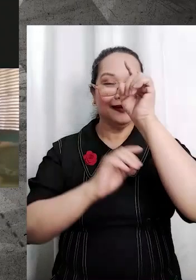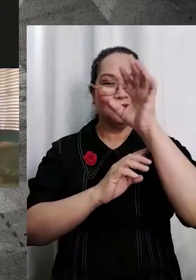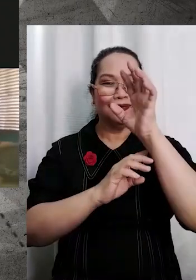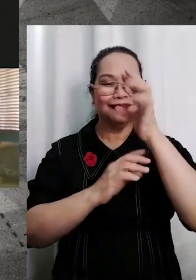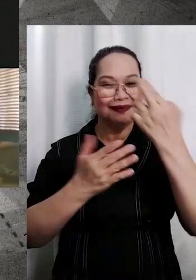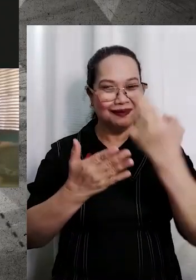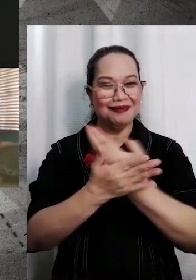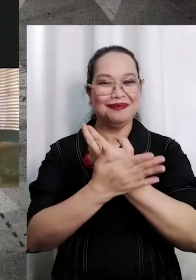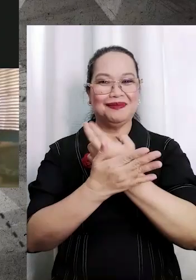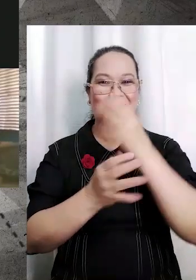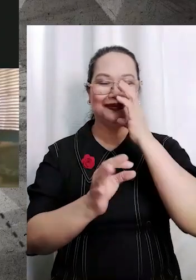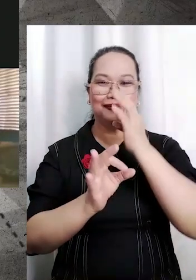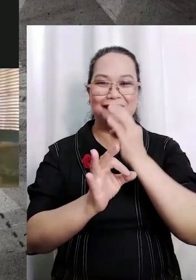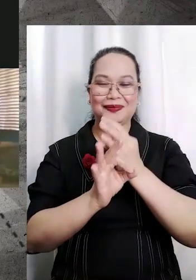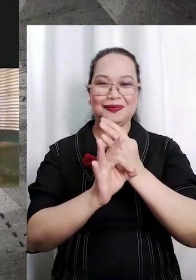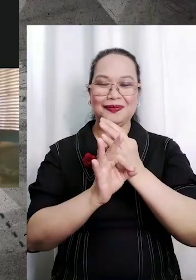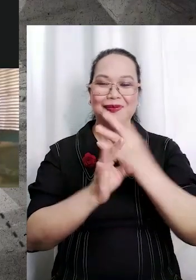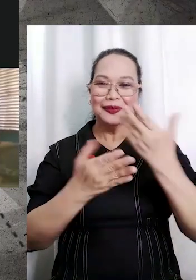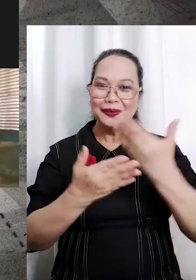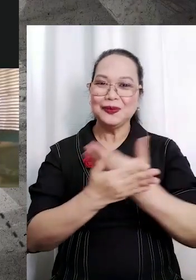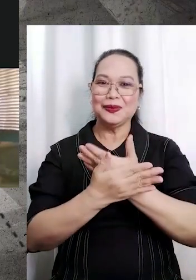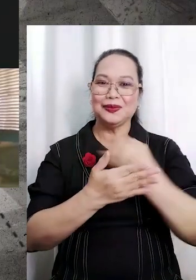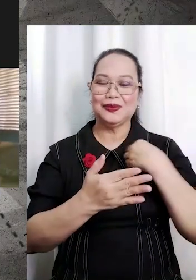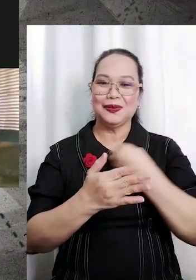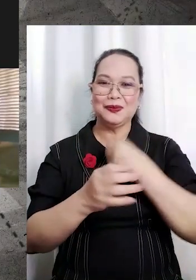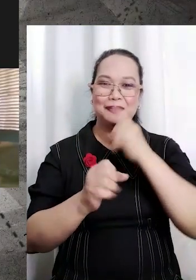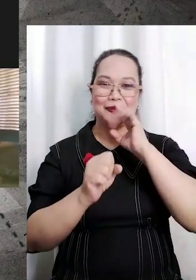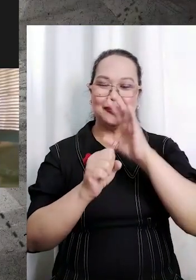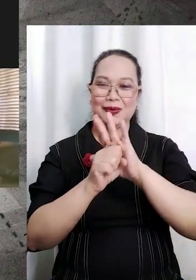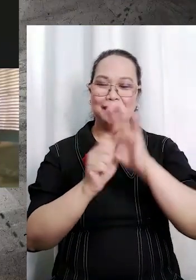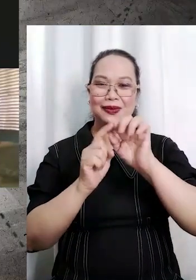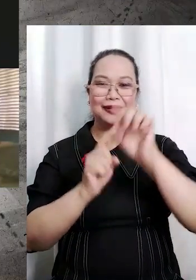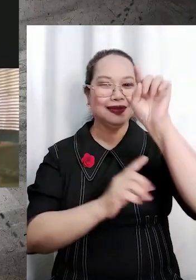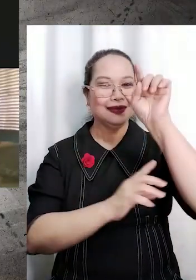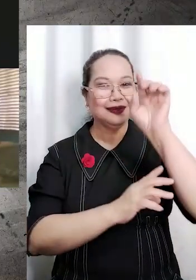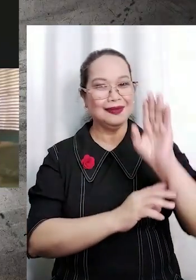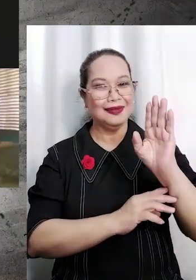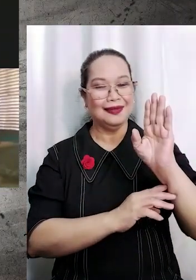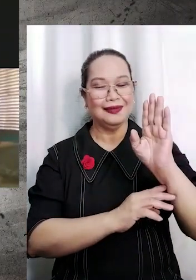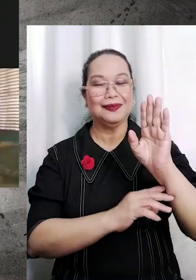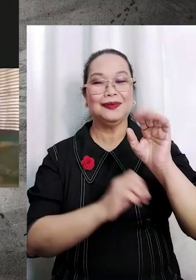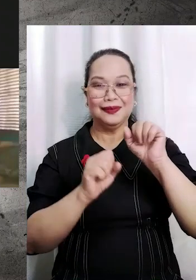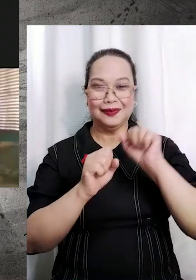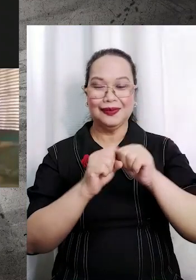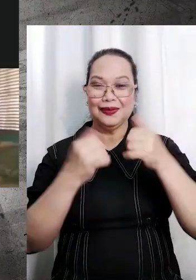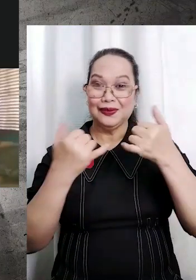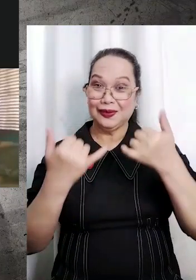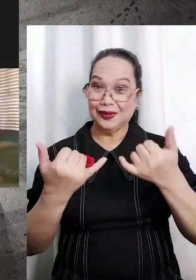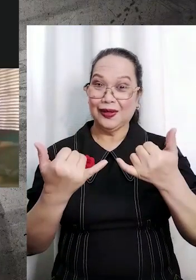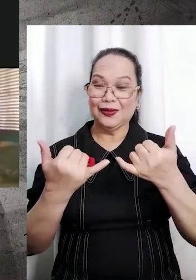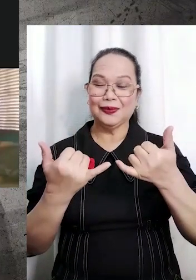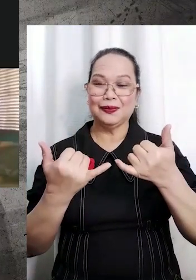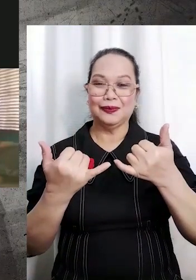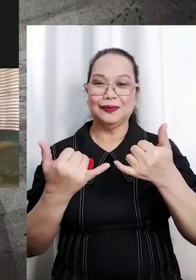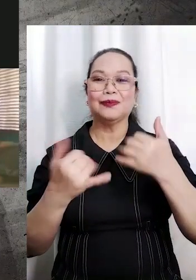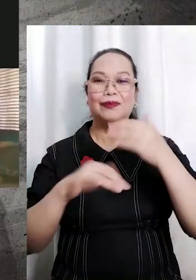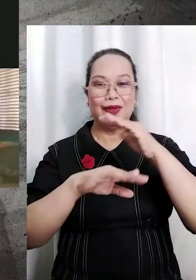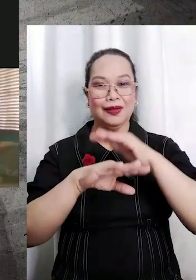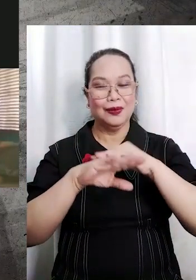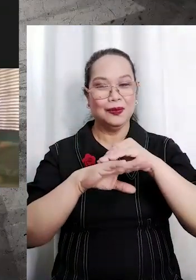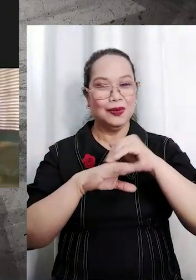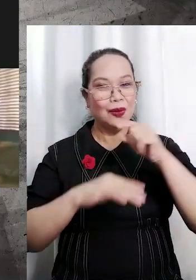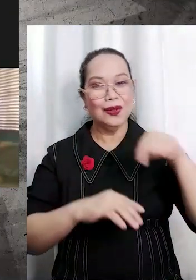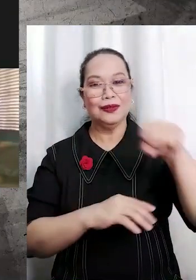his presence, renewing our faith, renewing our allegiance to him. So sa dakong ito, nais